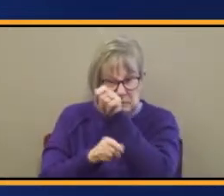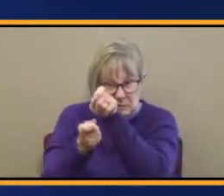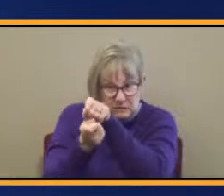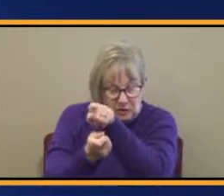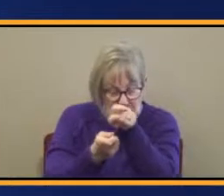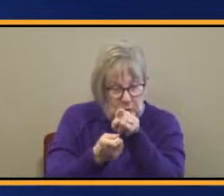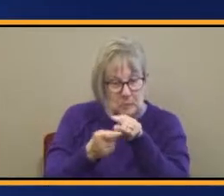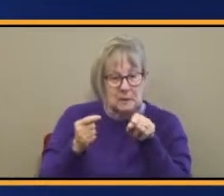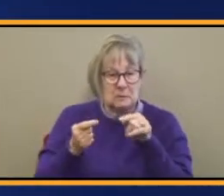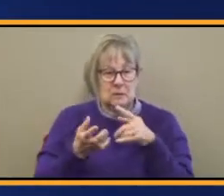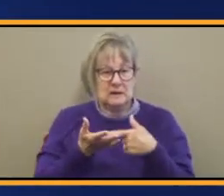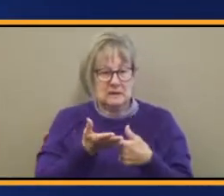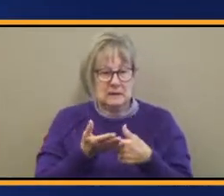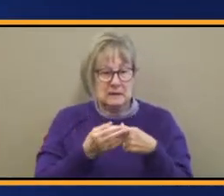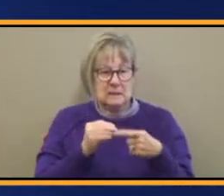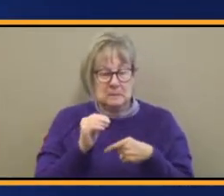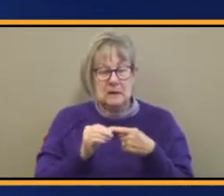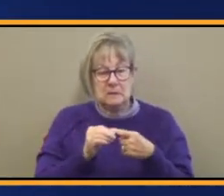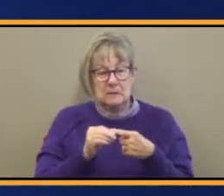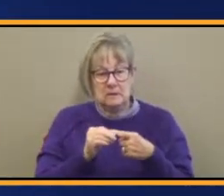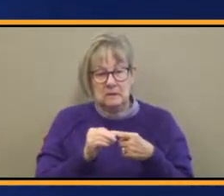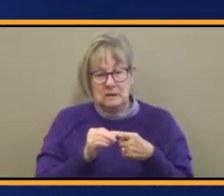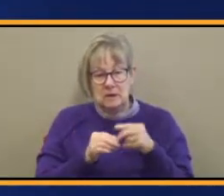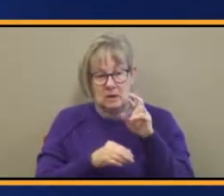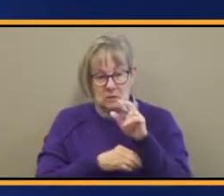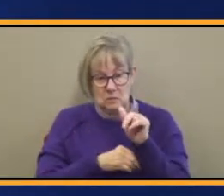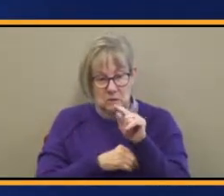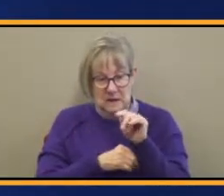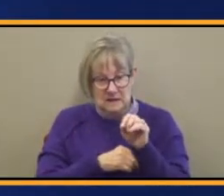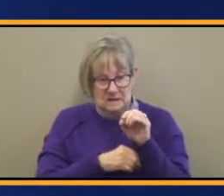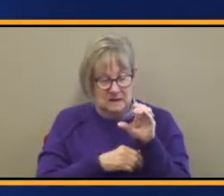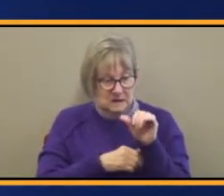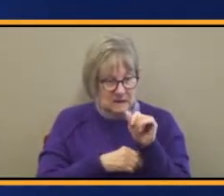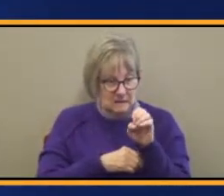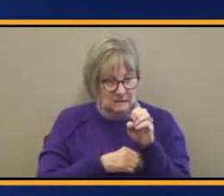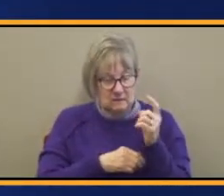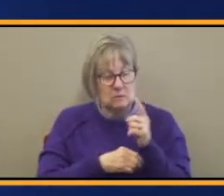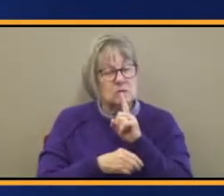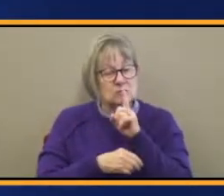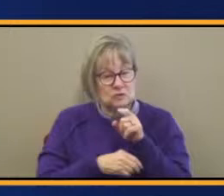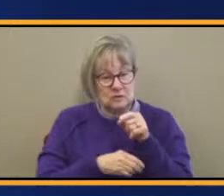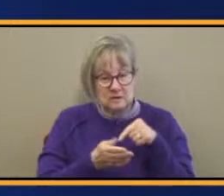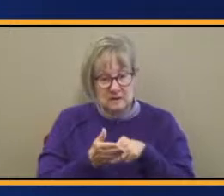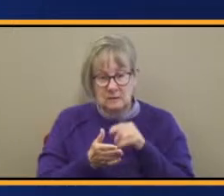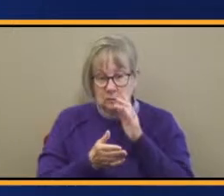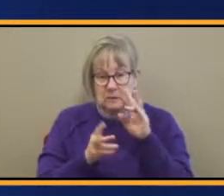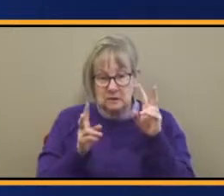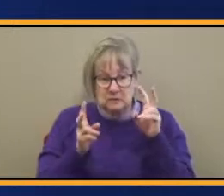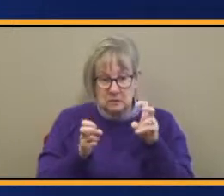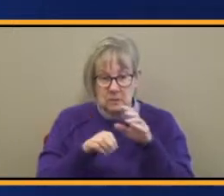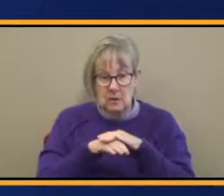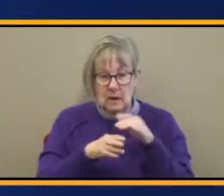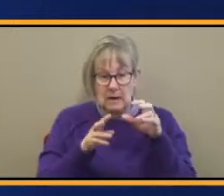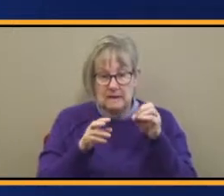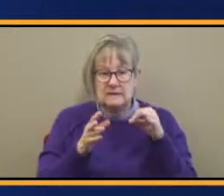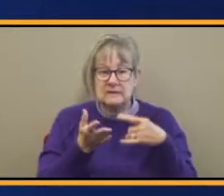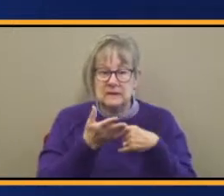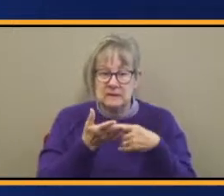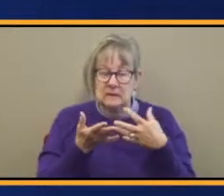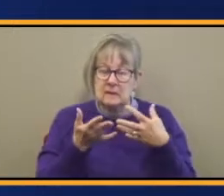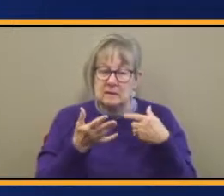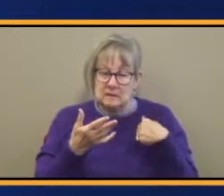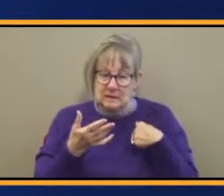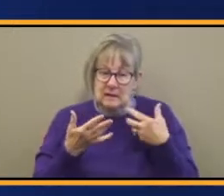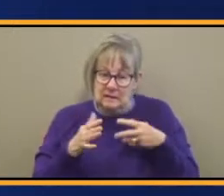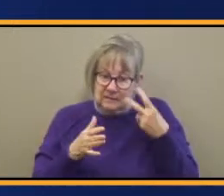a discussion about Ray cases, I can almost assure you this is going to be a topic of discussion because I have seen these